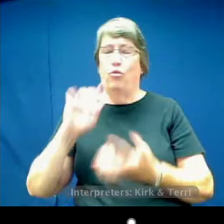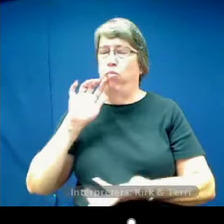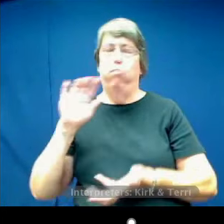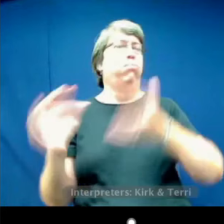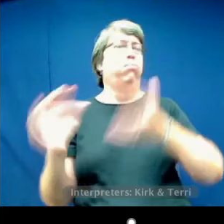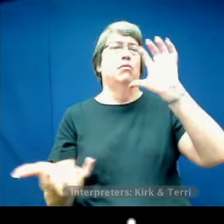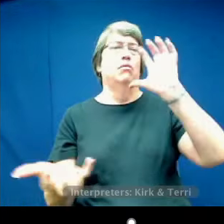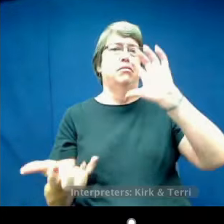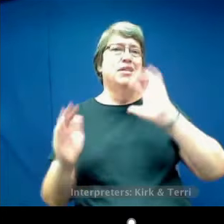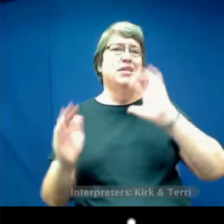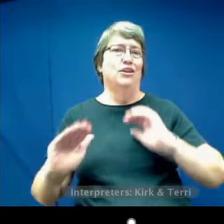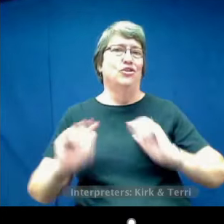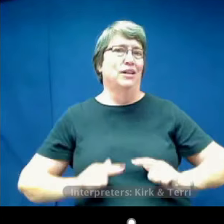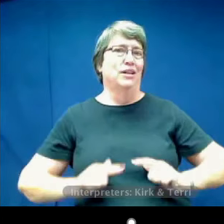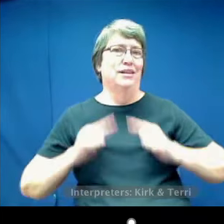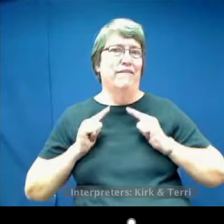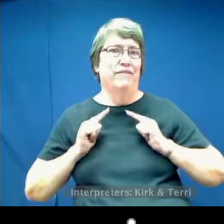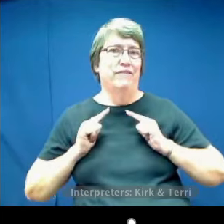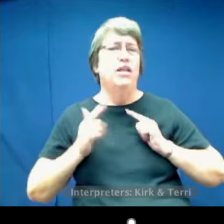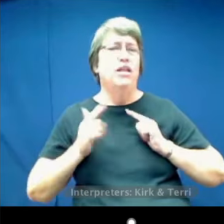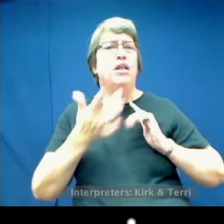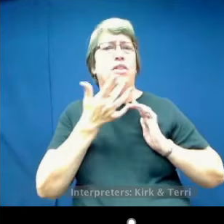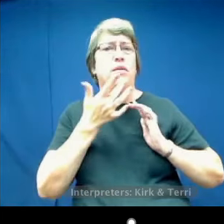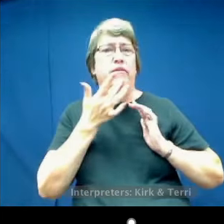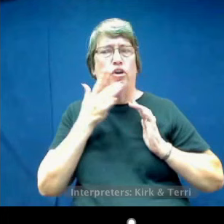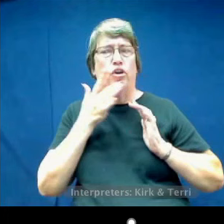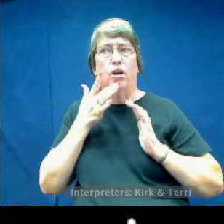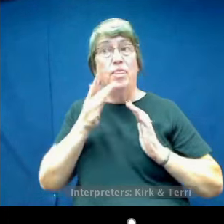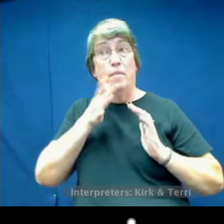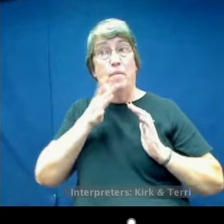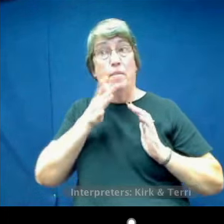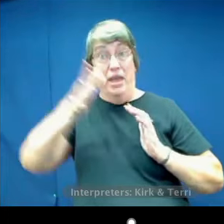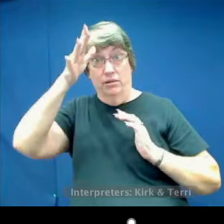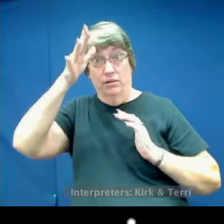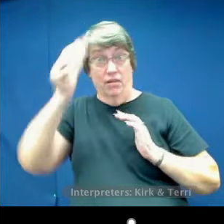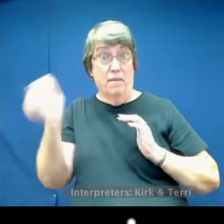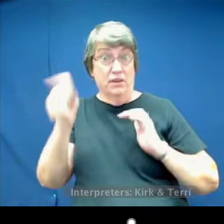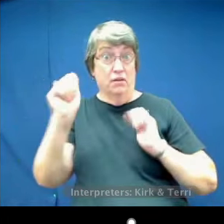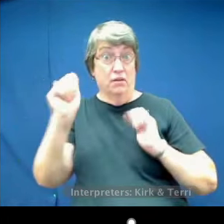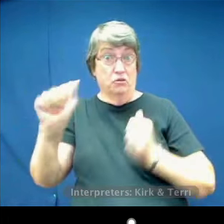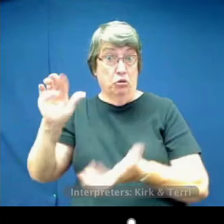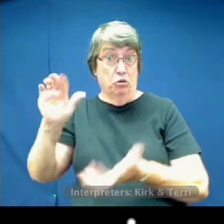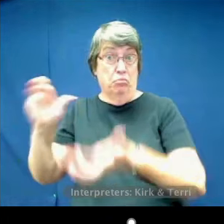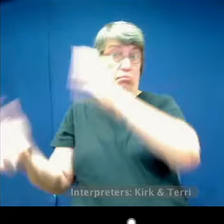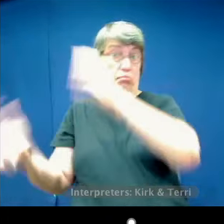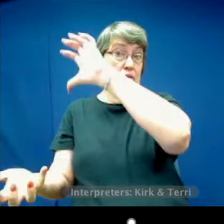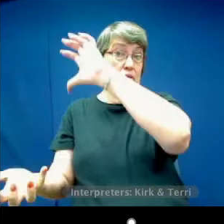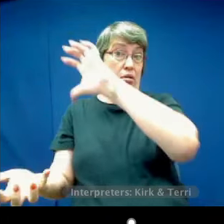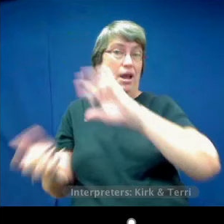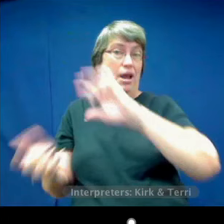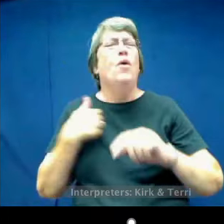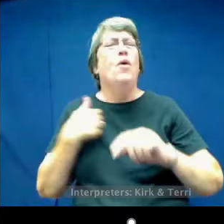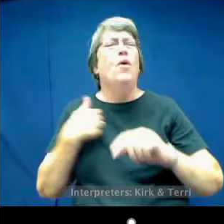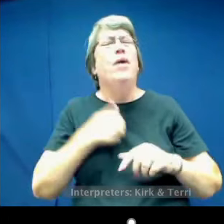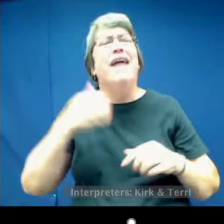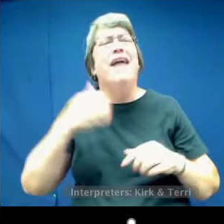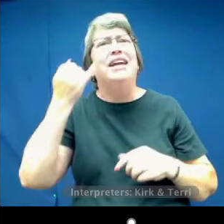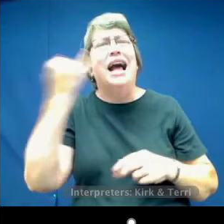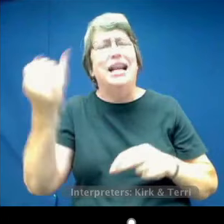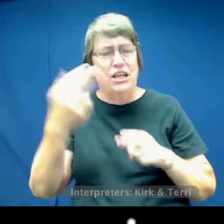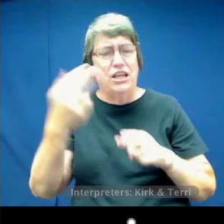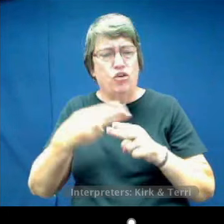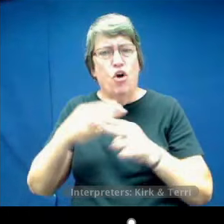because they'd much rather disrupt the parents. And we have a concept called nesting, I think that's what it's called,